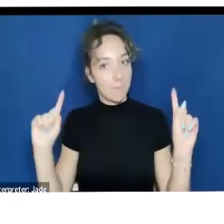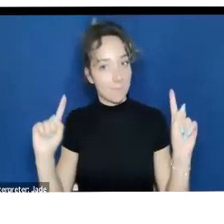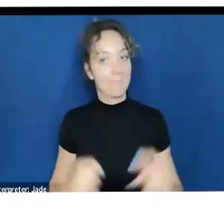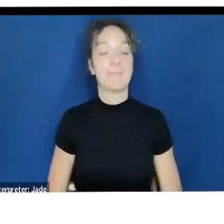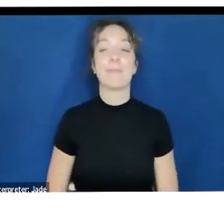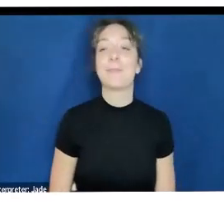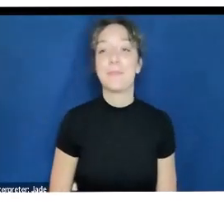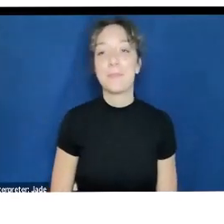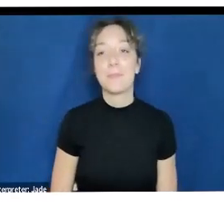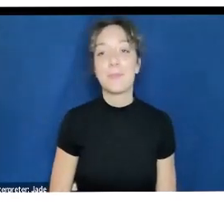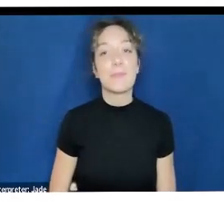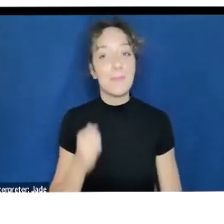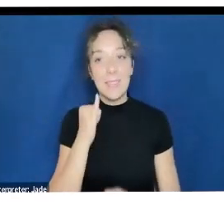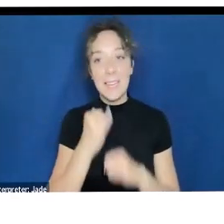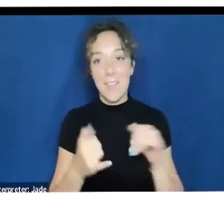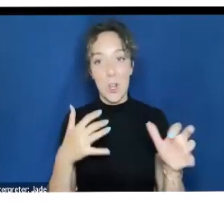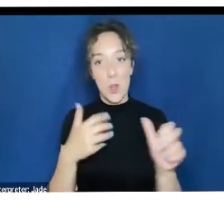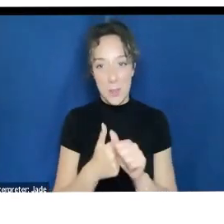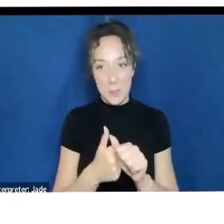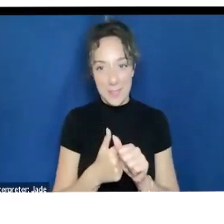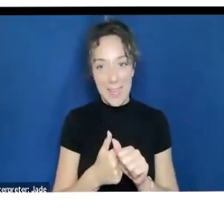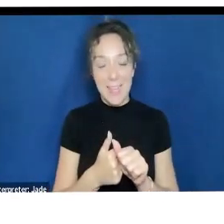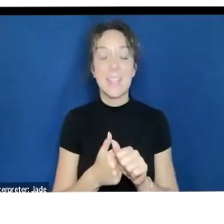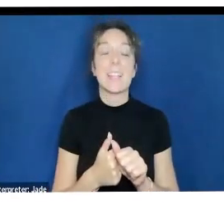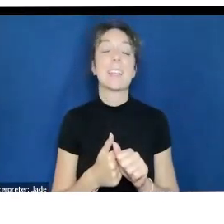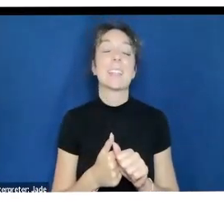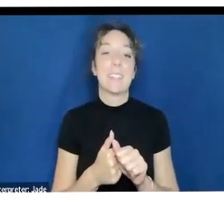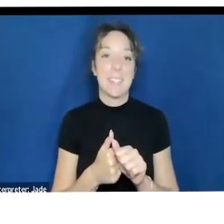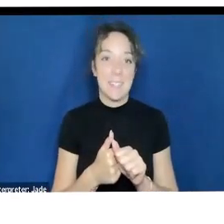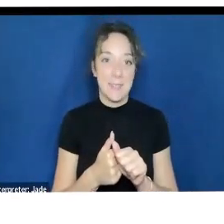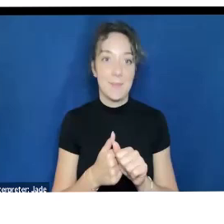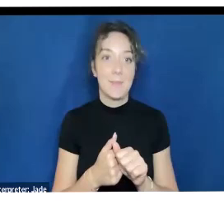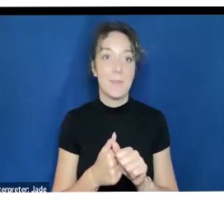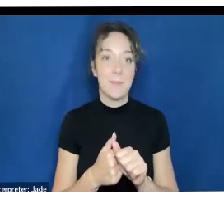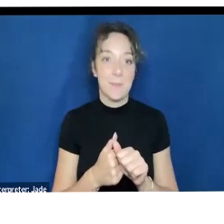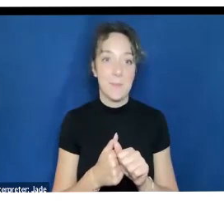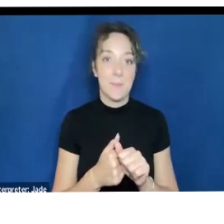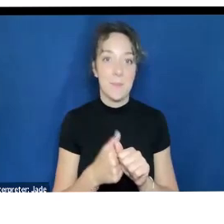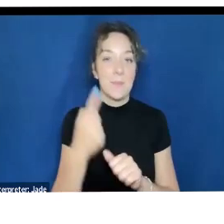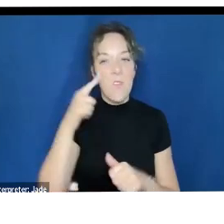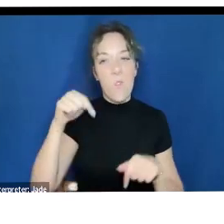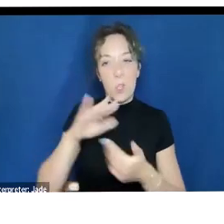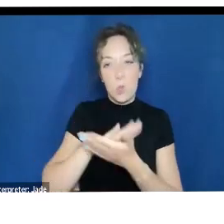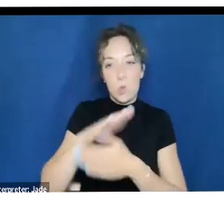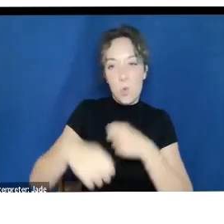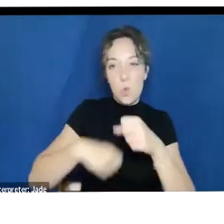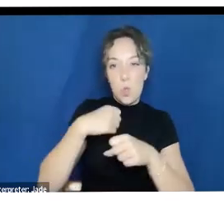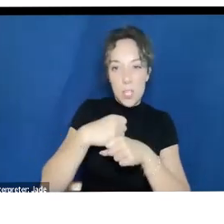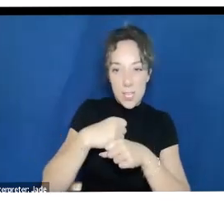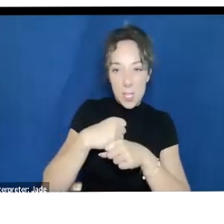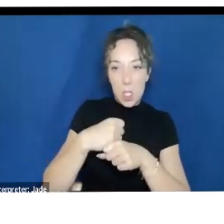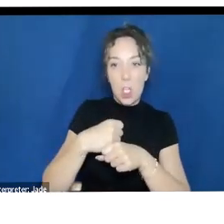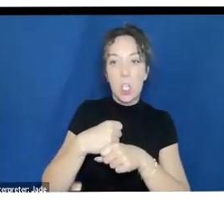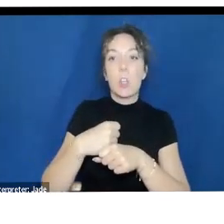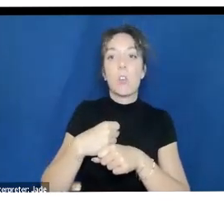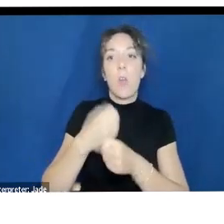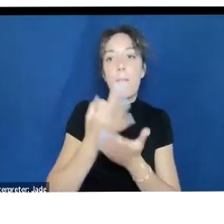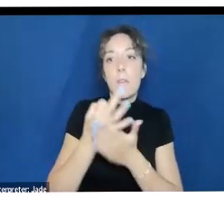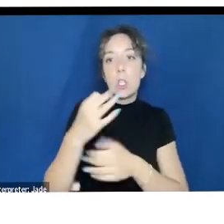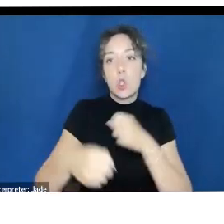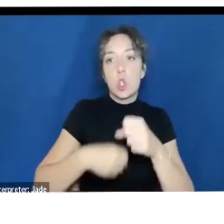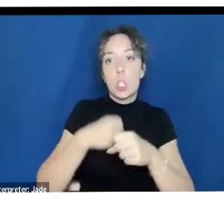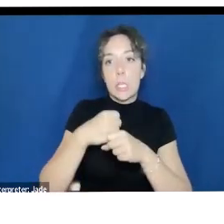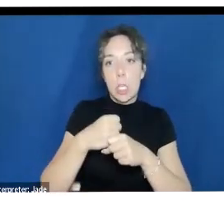Anyway, so the final update for kind of the school year rollover, or the fiscal year